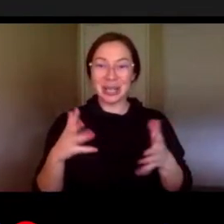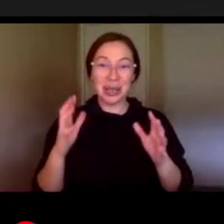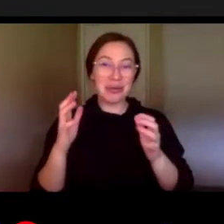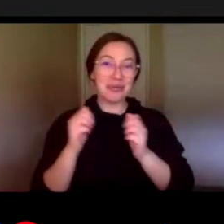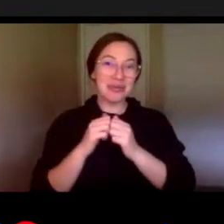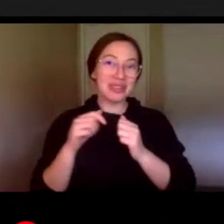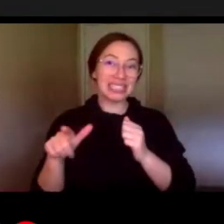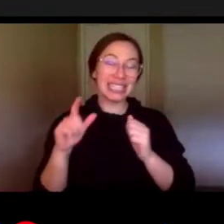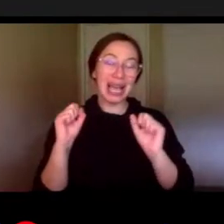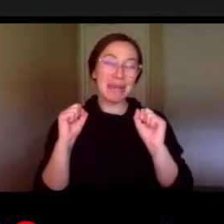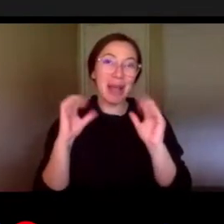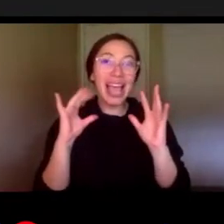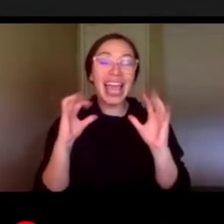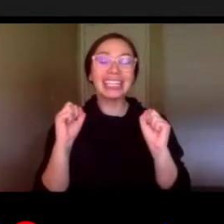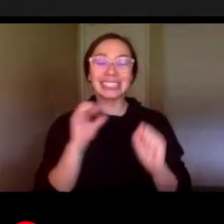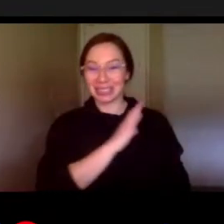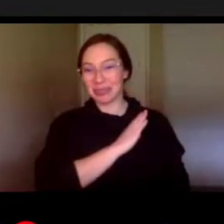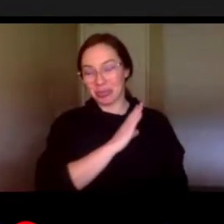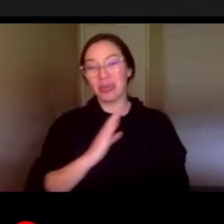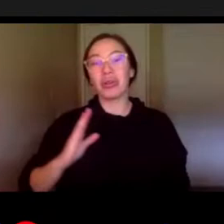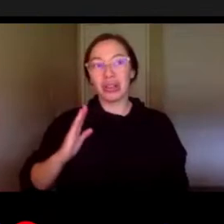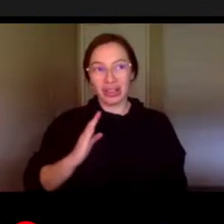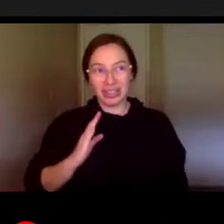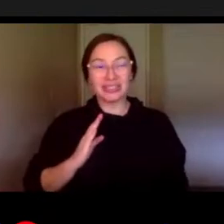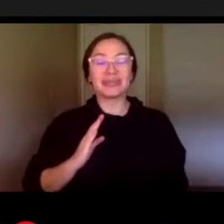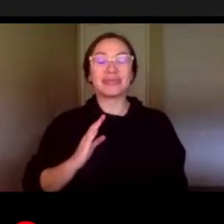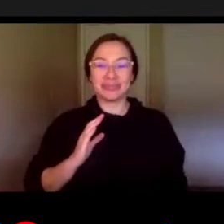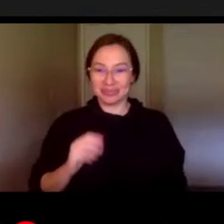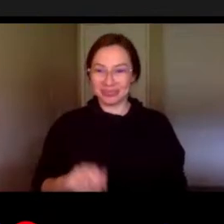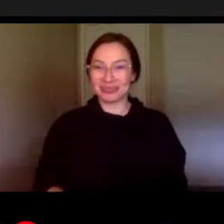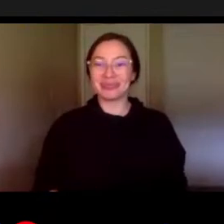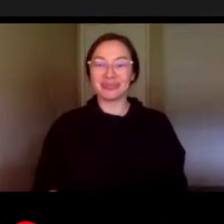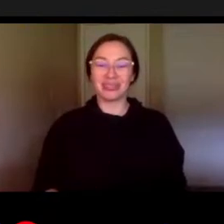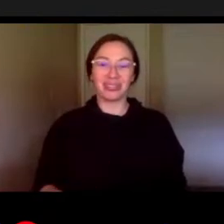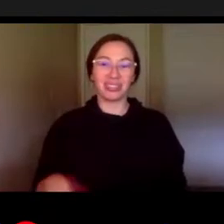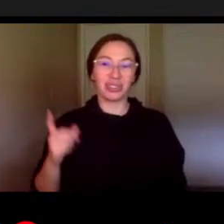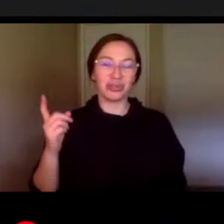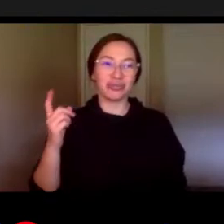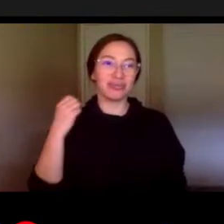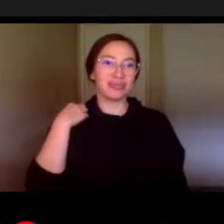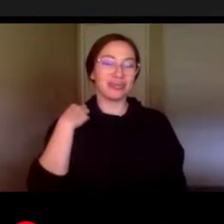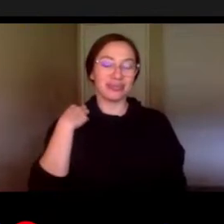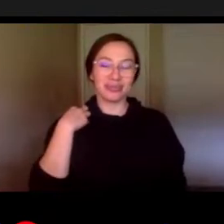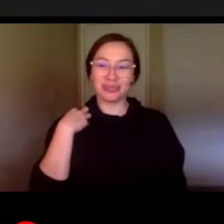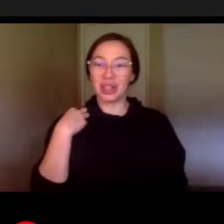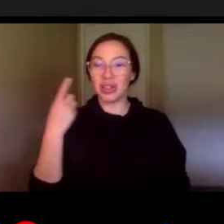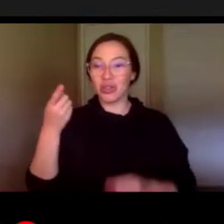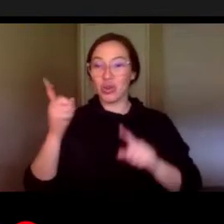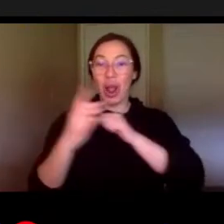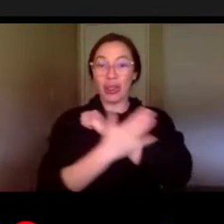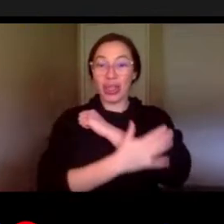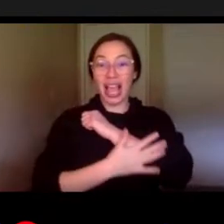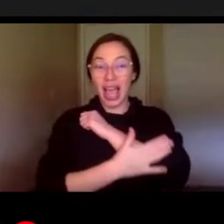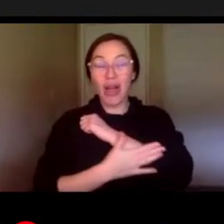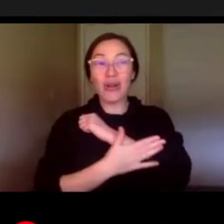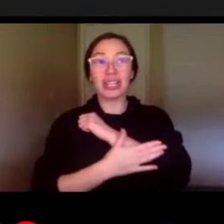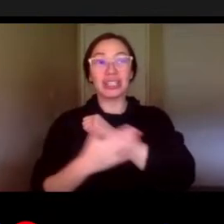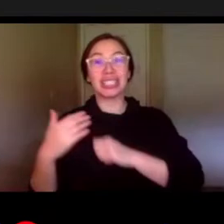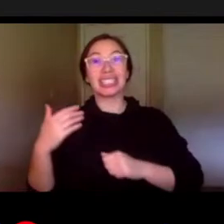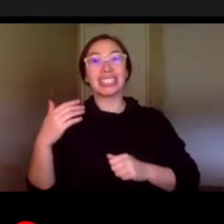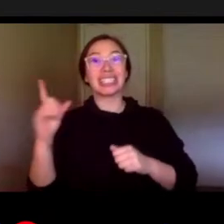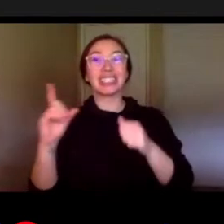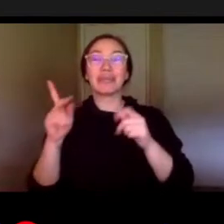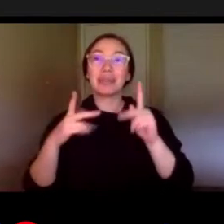amazing board. You know, you hear throughout the county that we just have a board